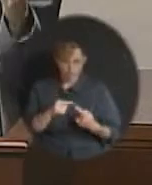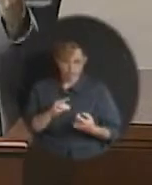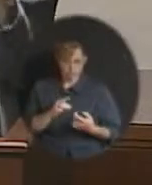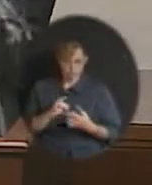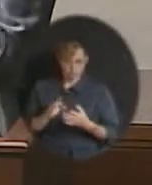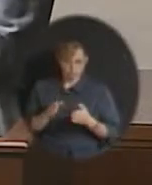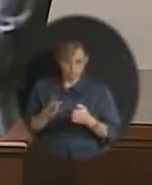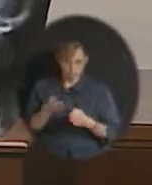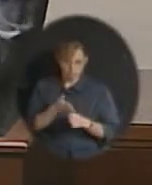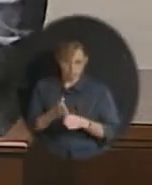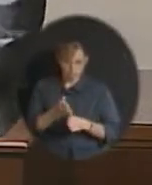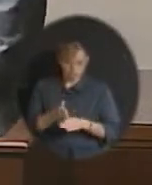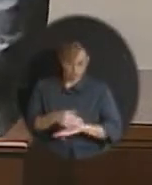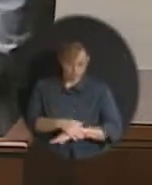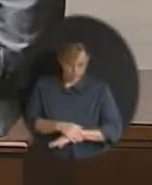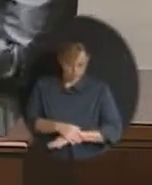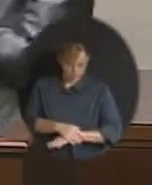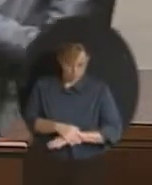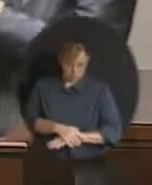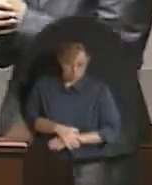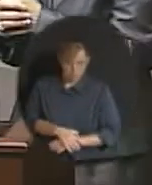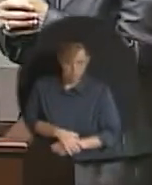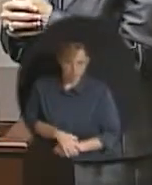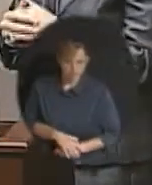Been headed, continue to head.